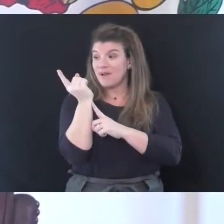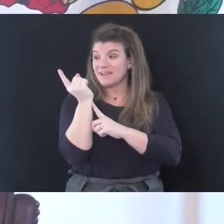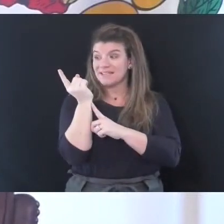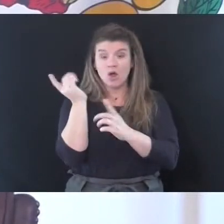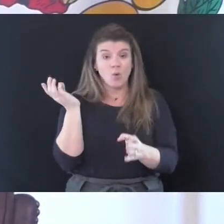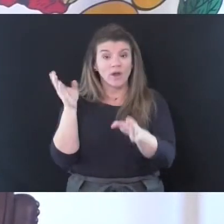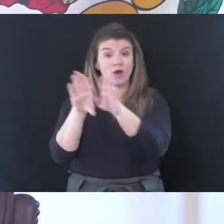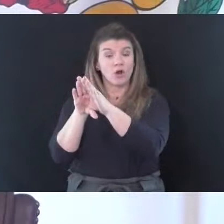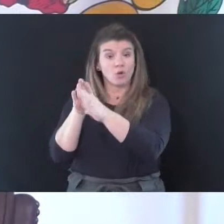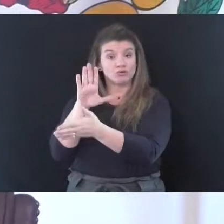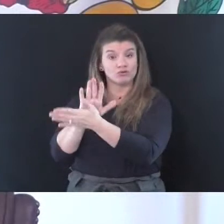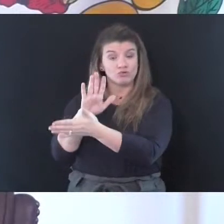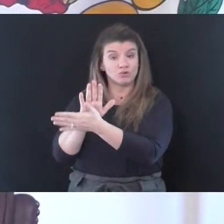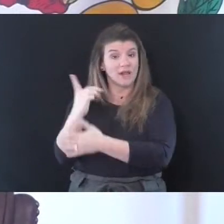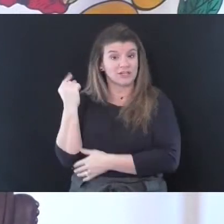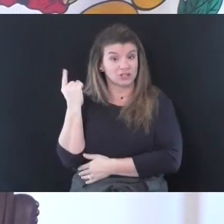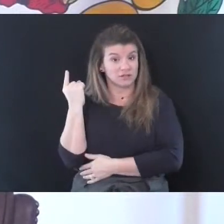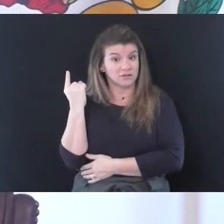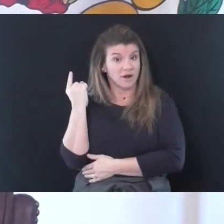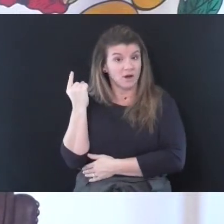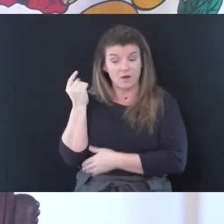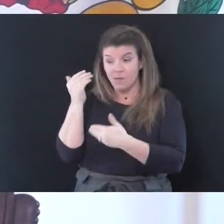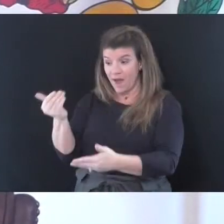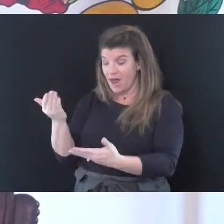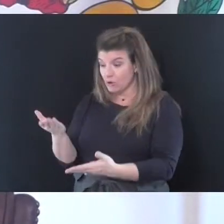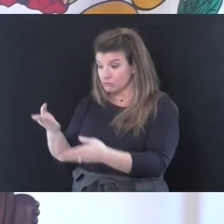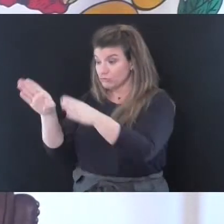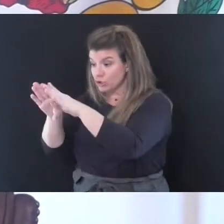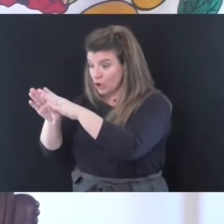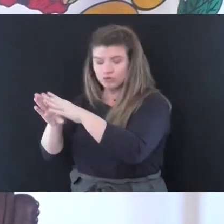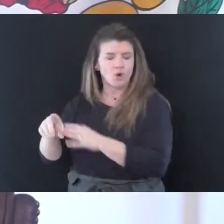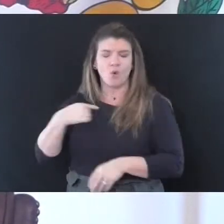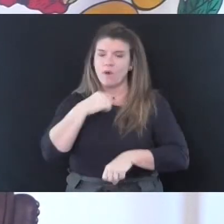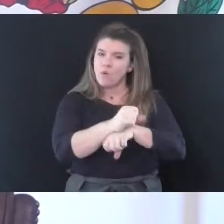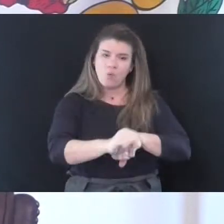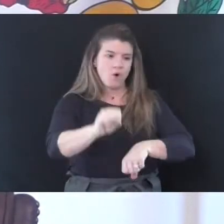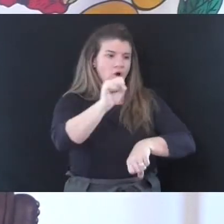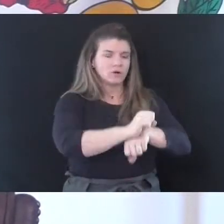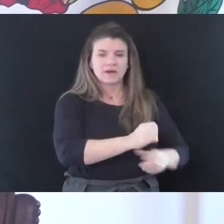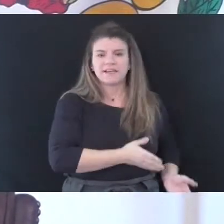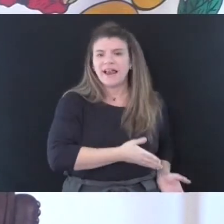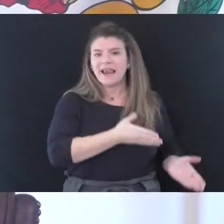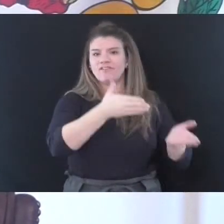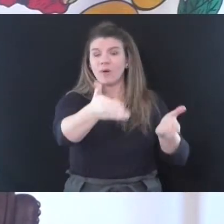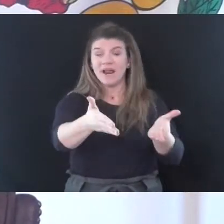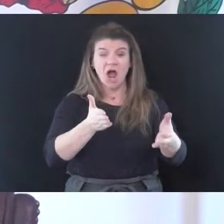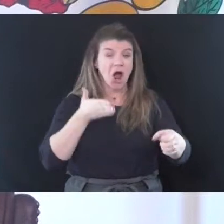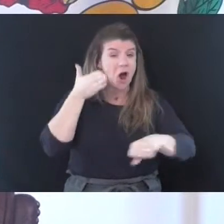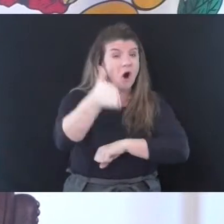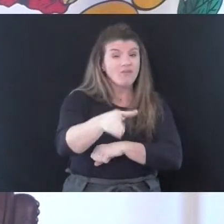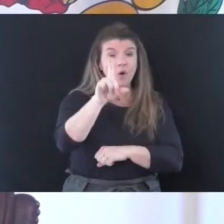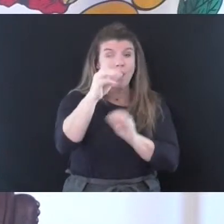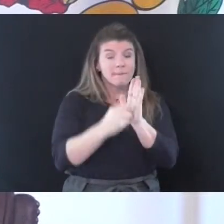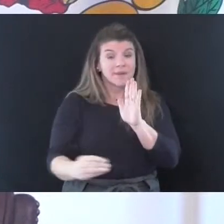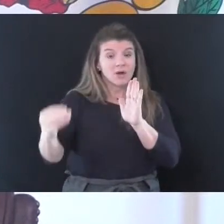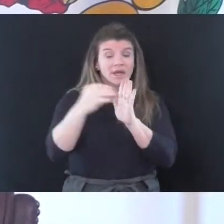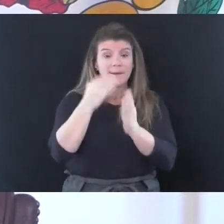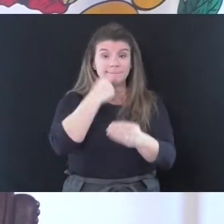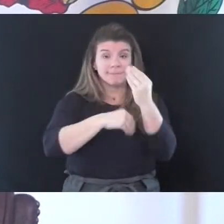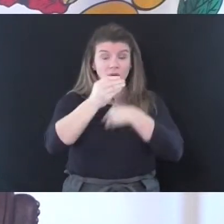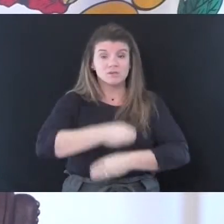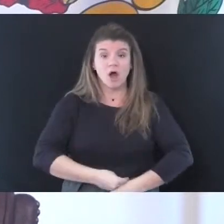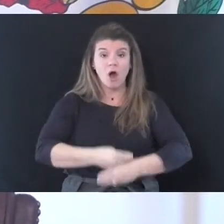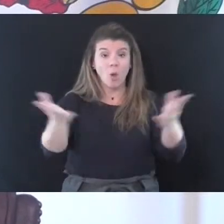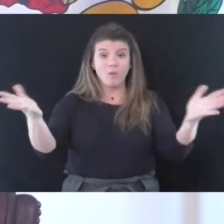closed our schools last year, we went right to work delivering over 1 million meals all across the